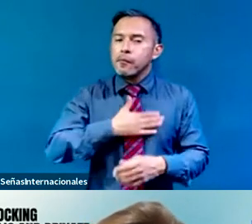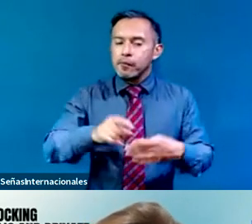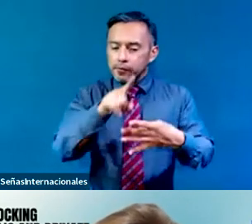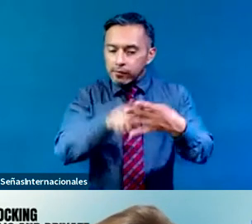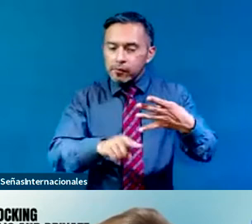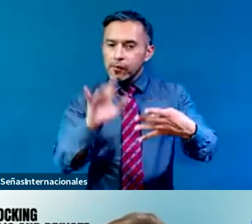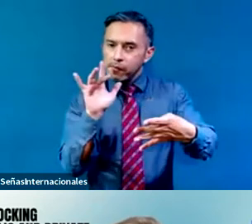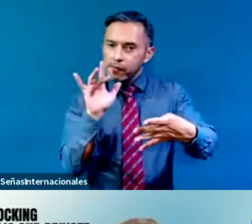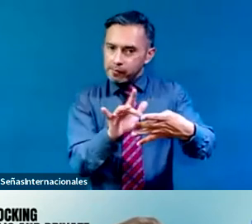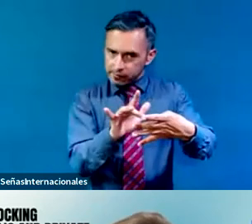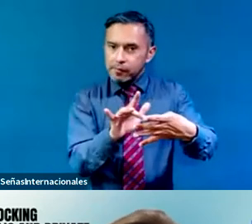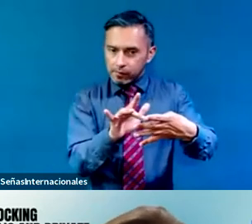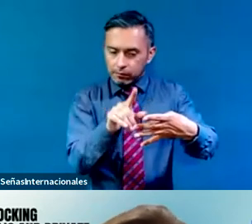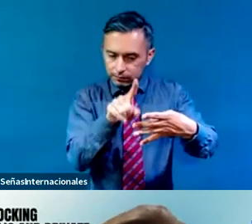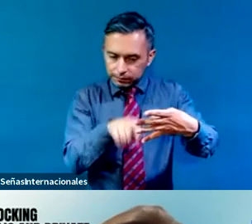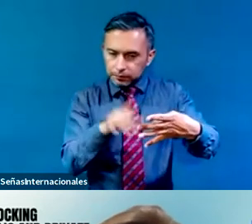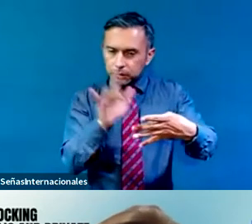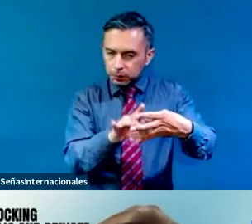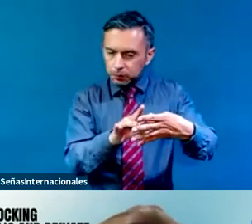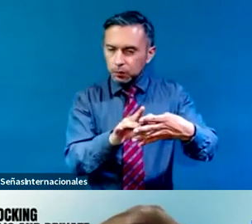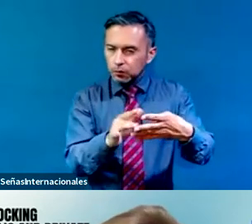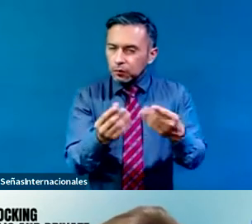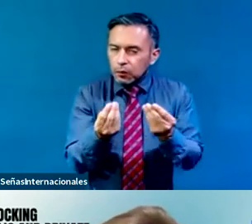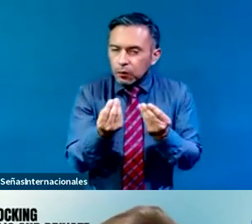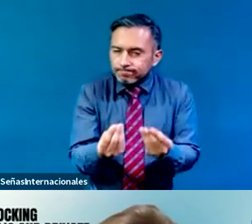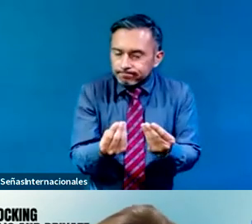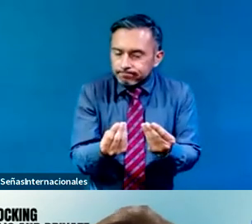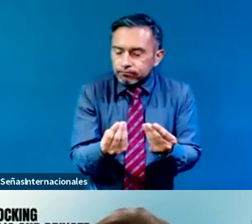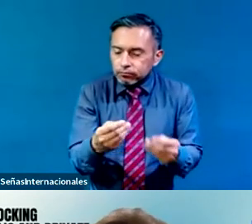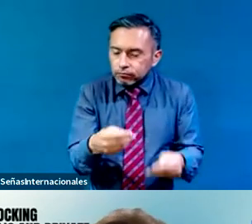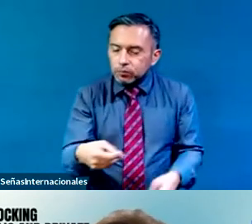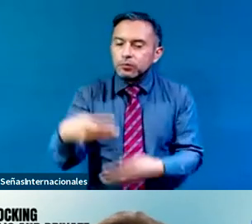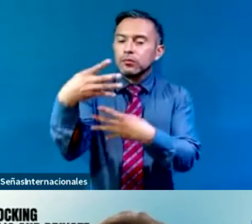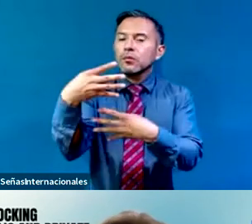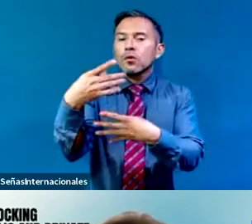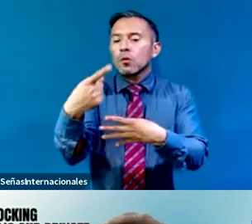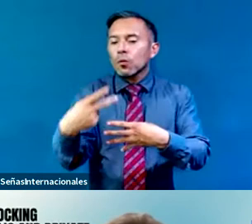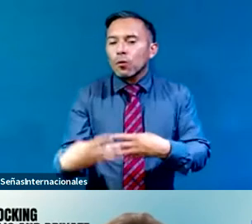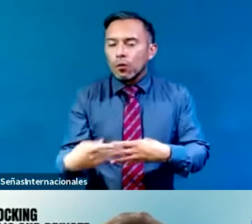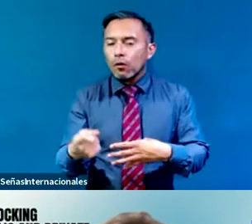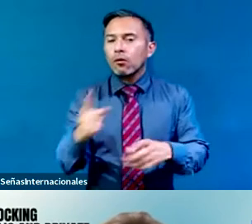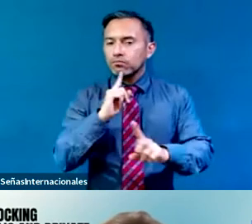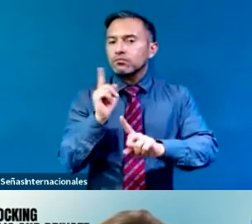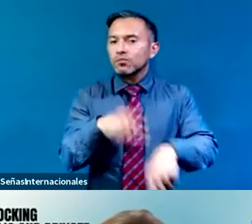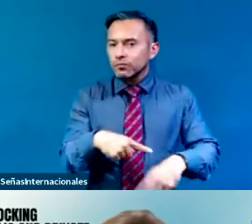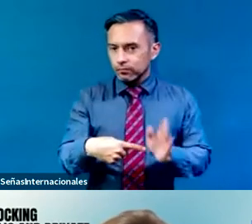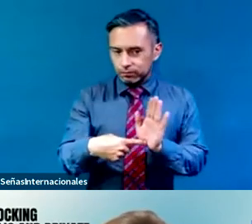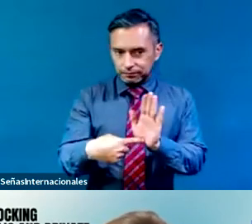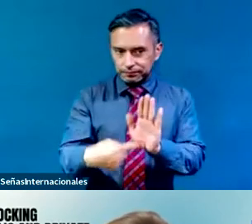the actions proposed you found to be the most interesting and energizing.